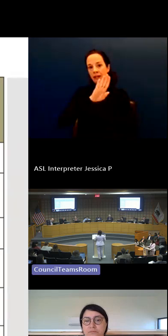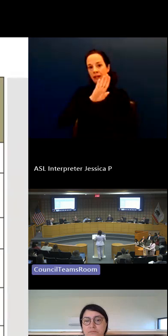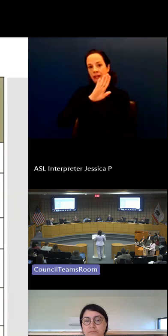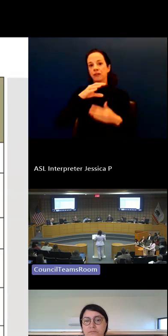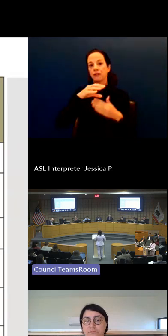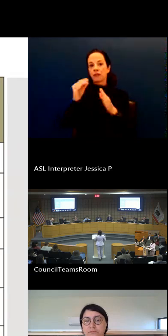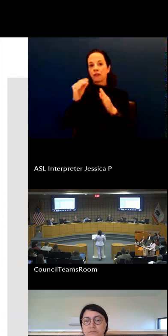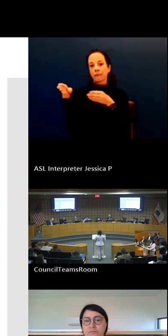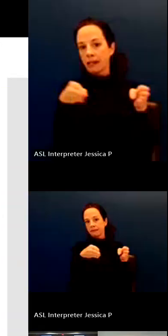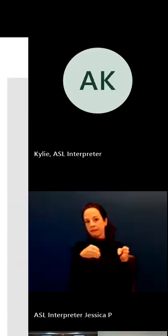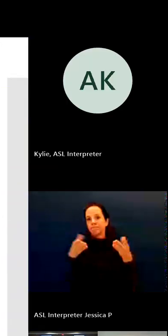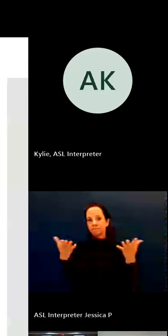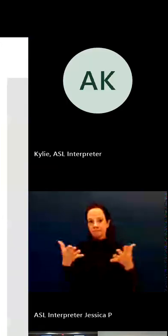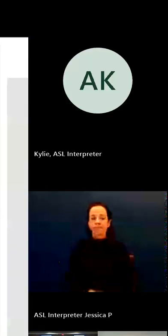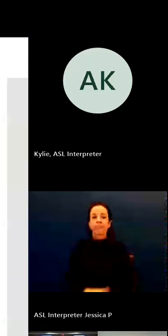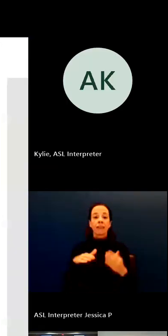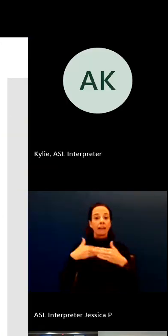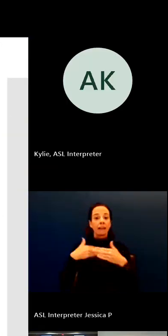Next slide, please.